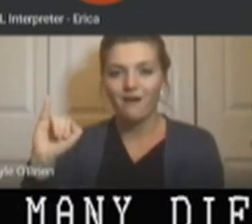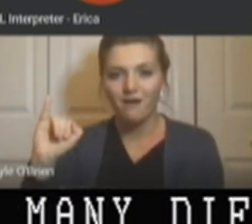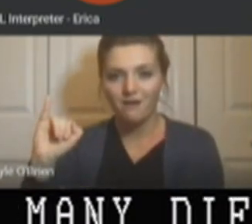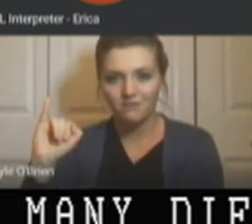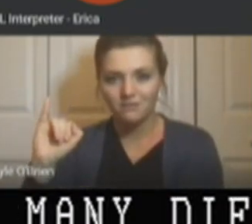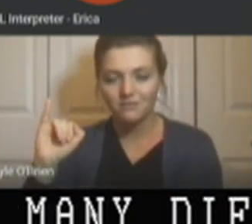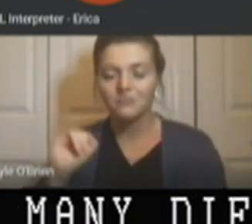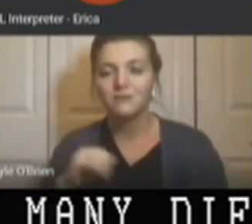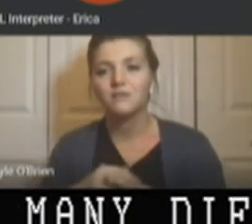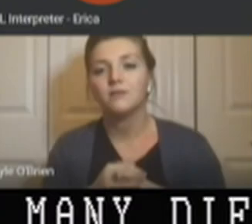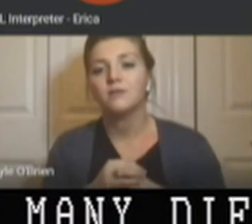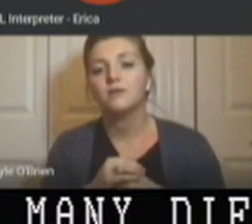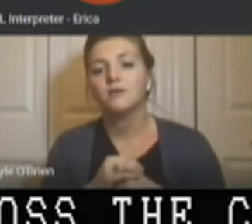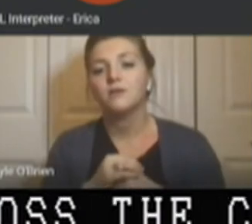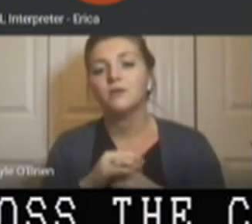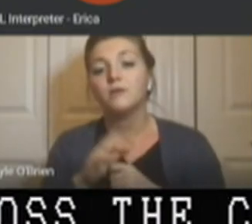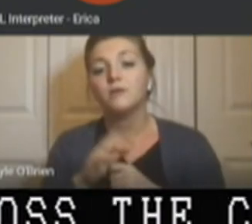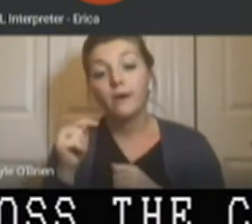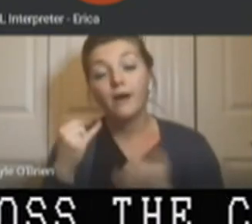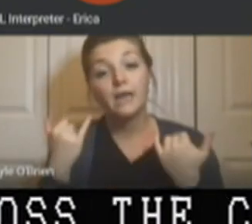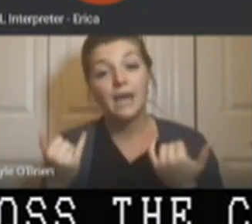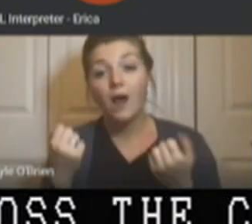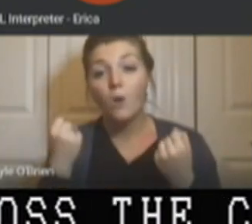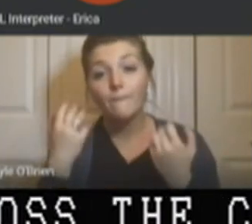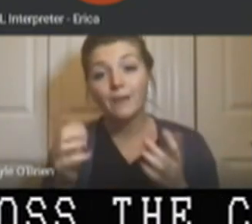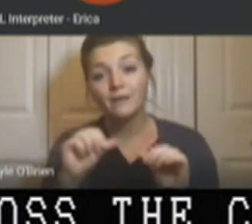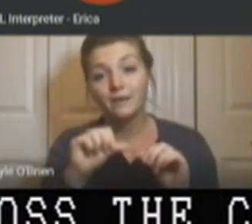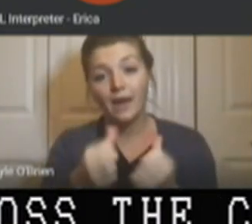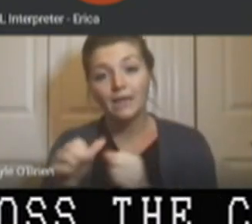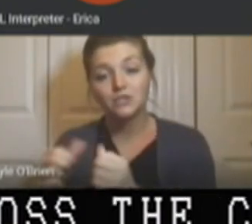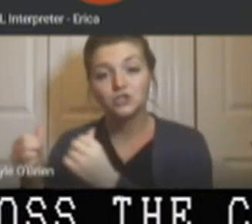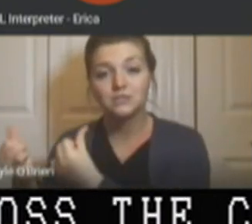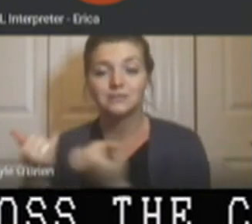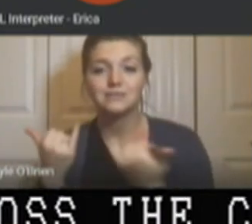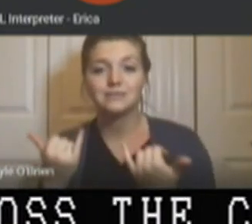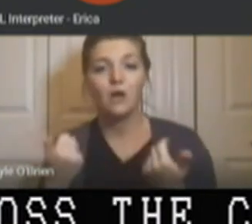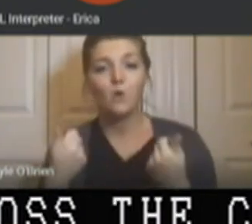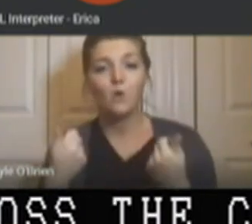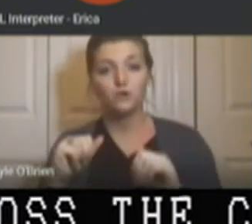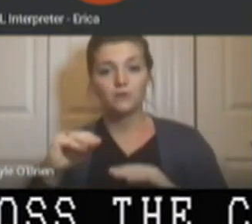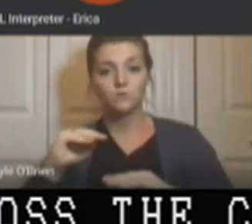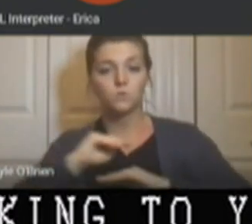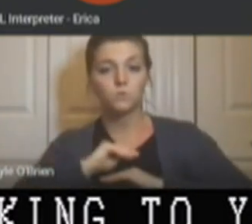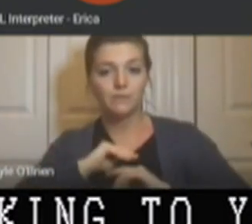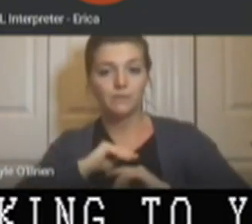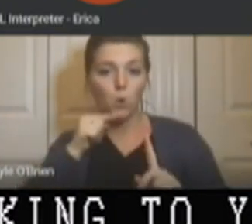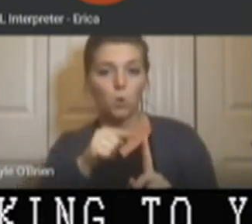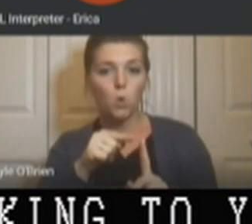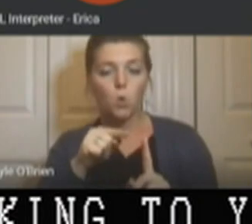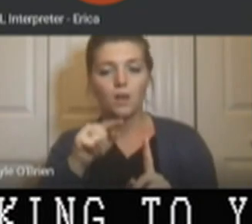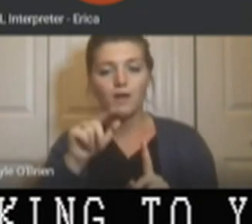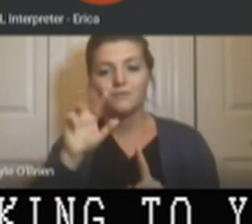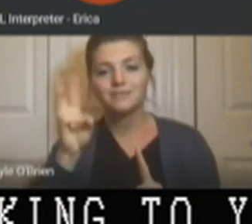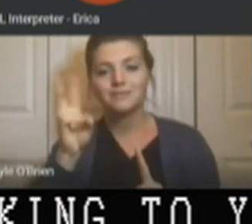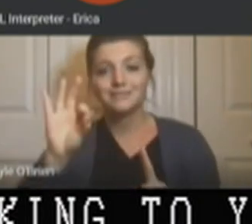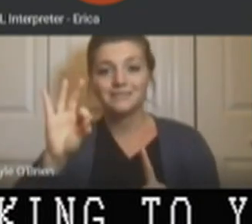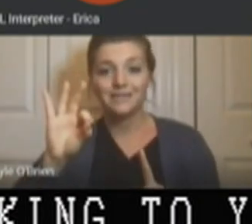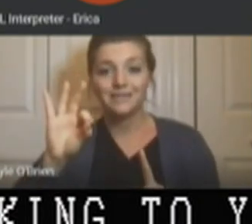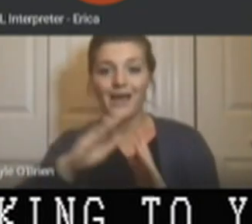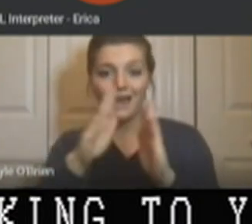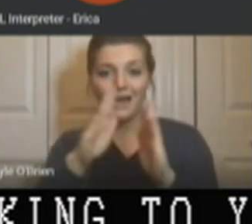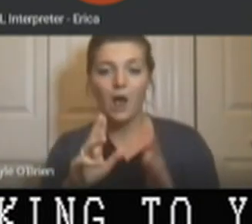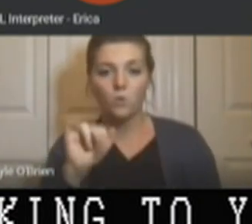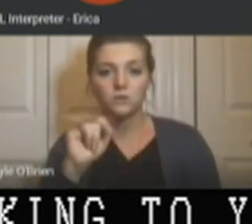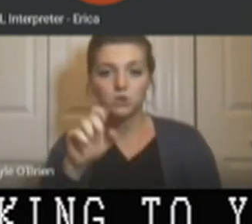to, meet the goal of 69,000 housing units by 2030, and at different levels of affordability,